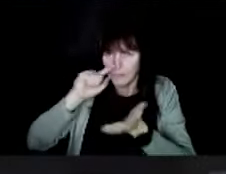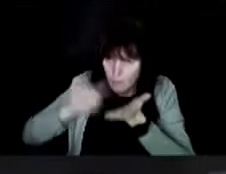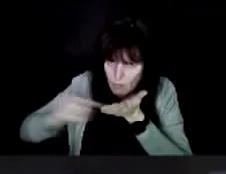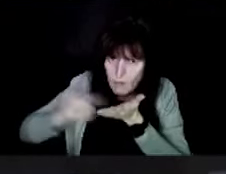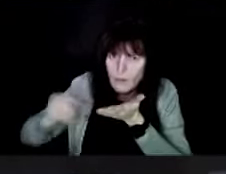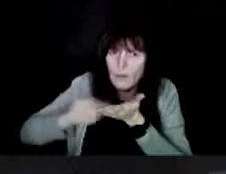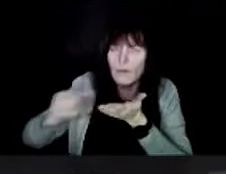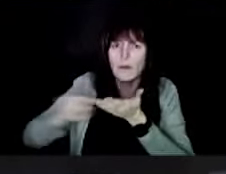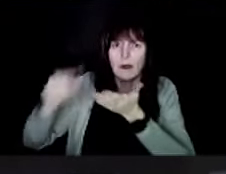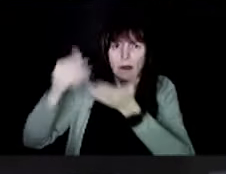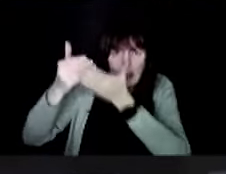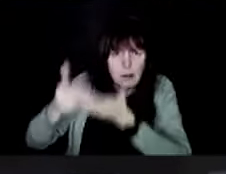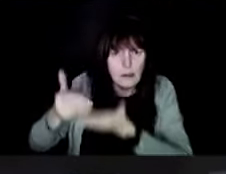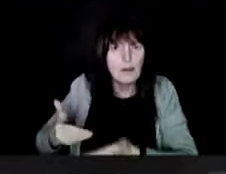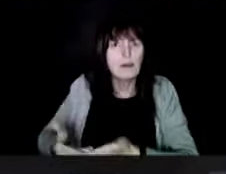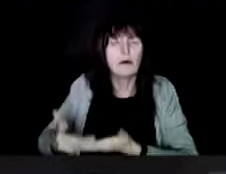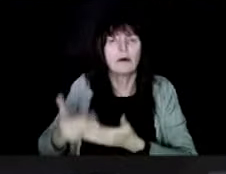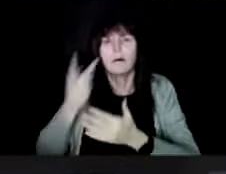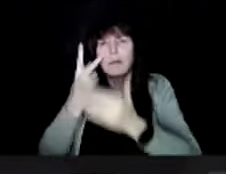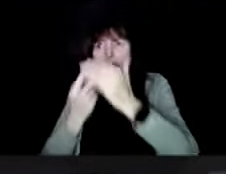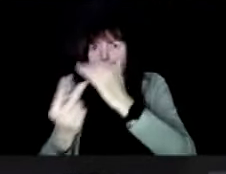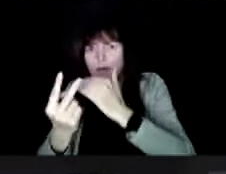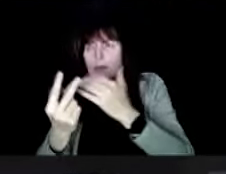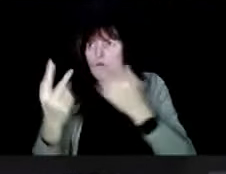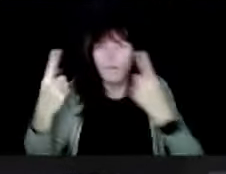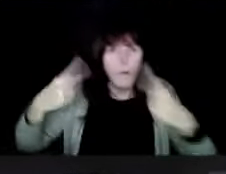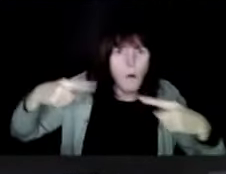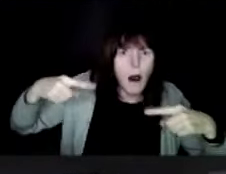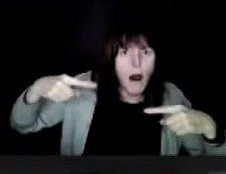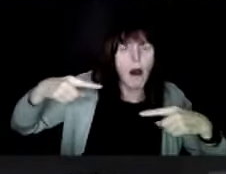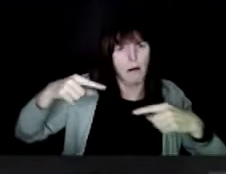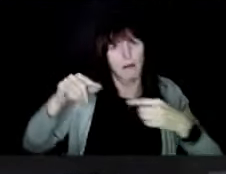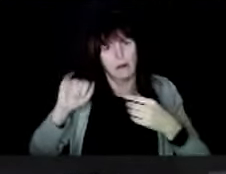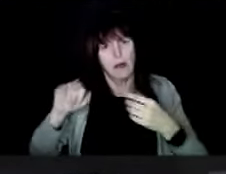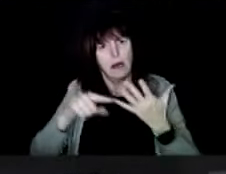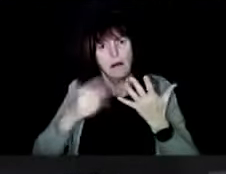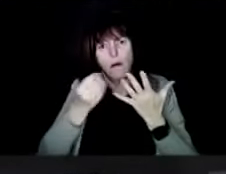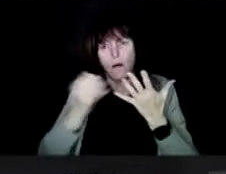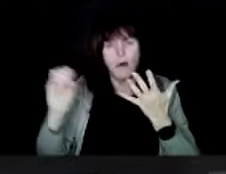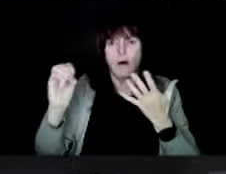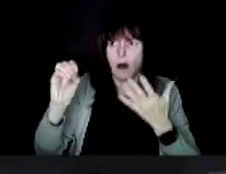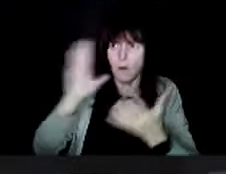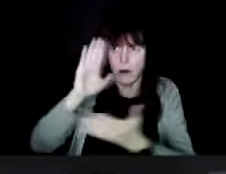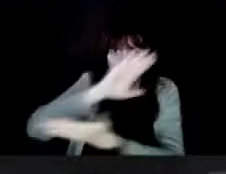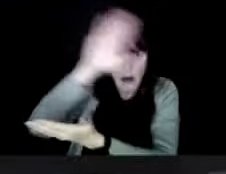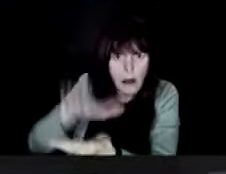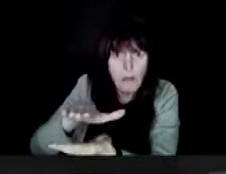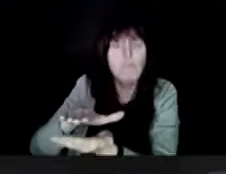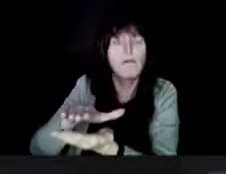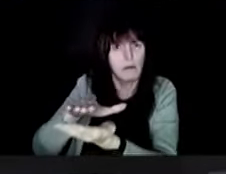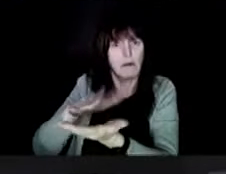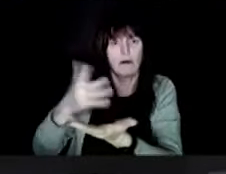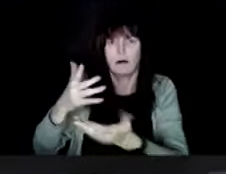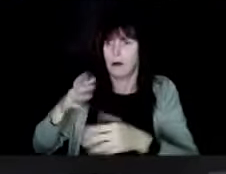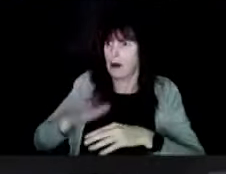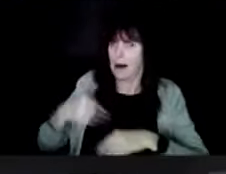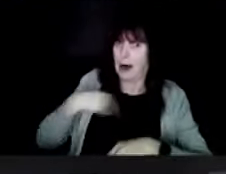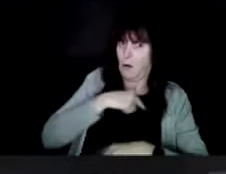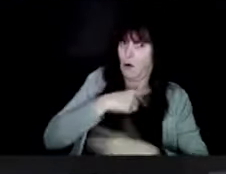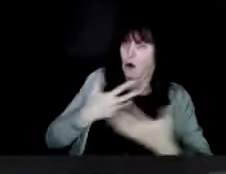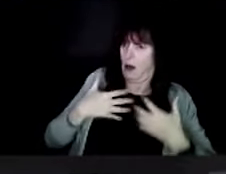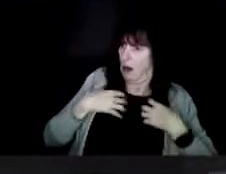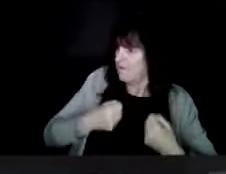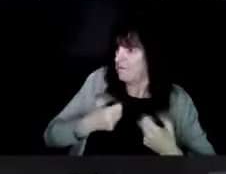having a decreasing impact on our lives in our healthcare system. So I absolutely appreciate their concern. You have